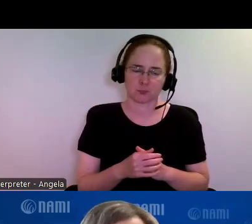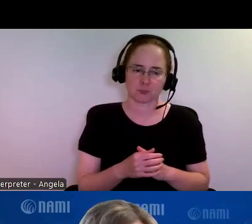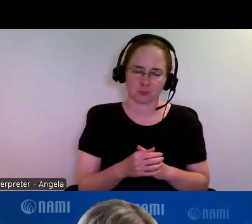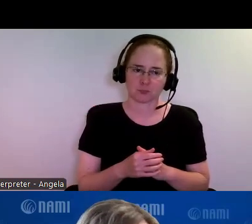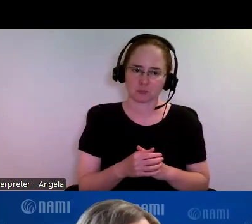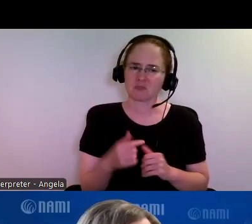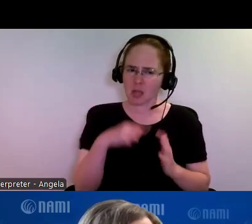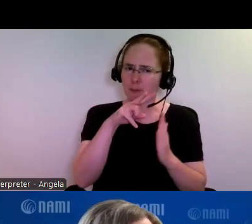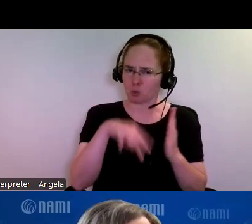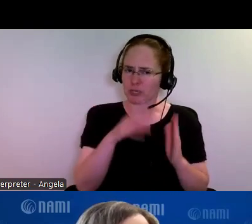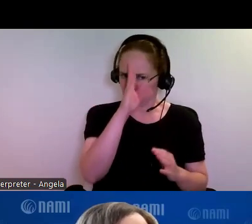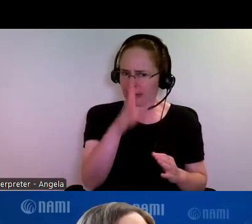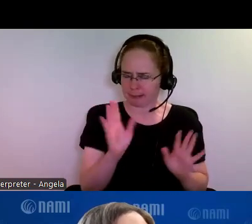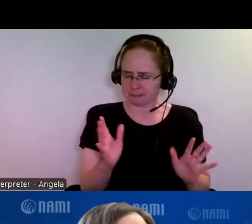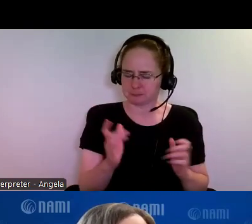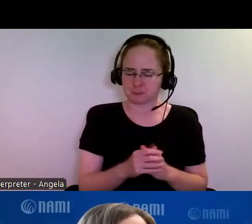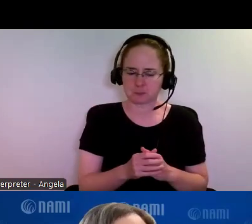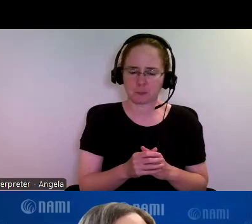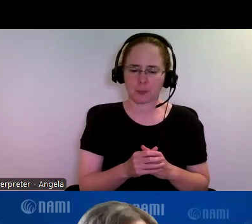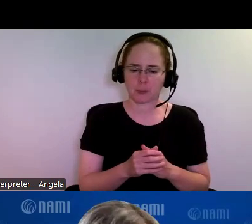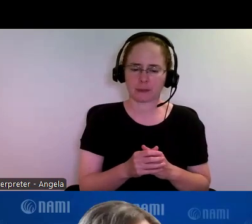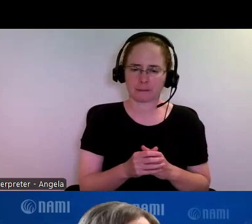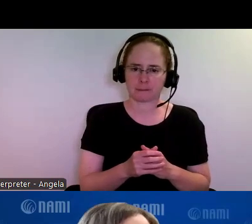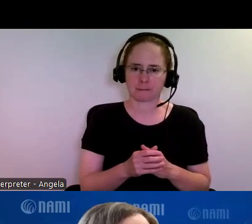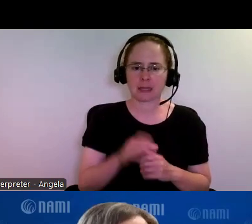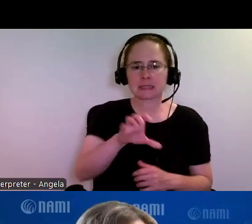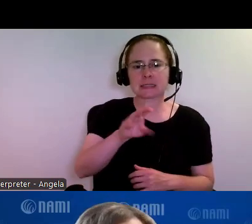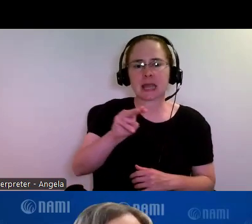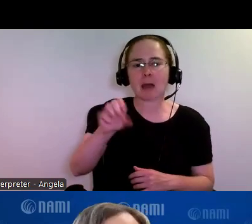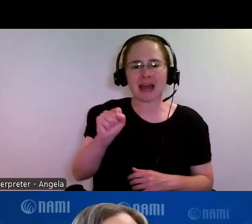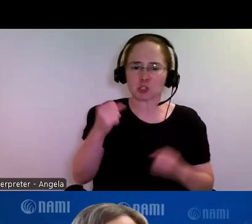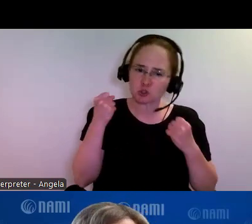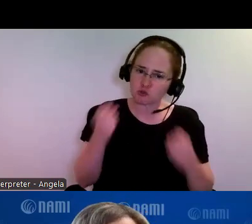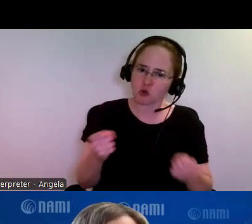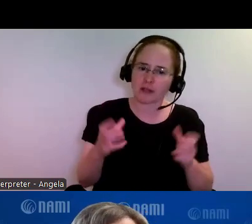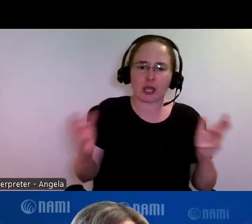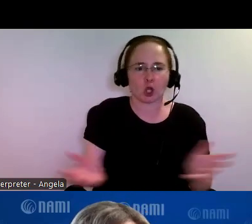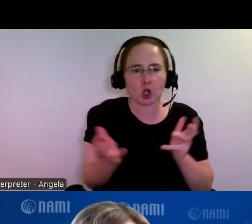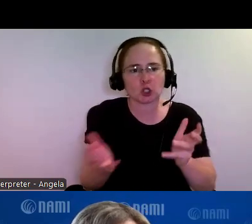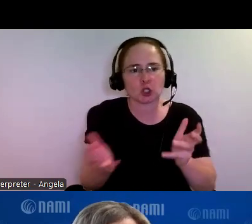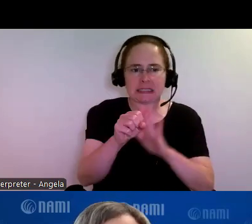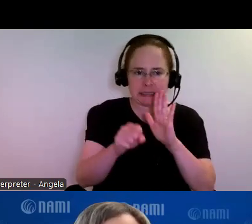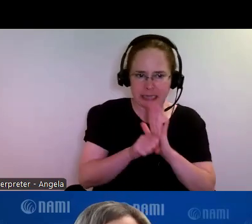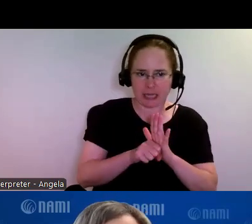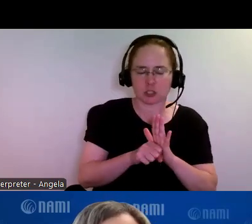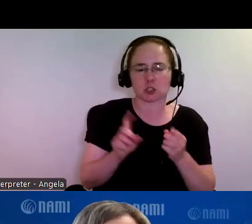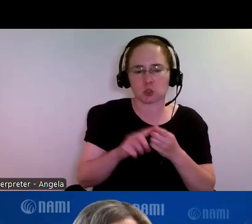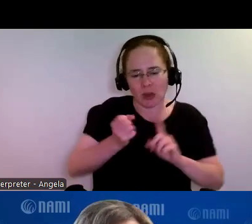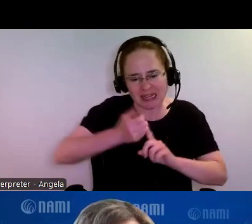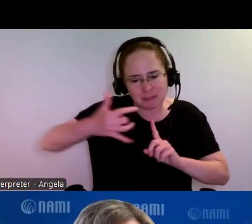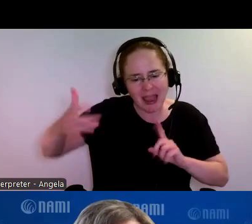I'm just going to read that directly to you. That CMS strongly encourages states to